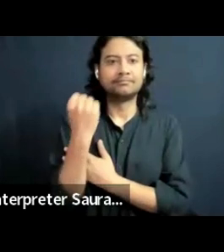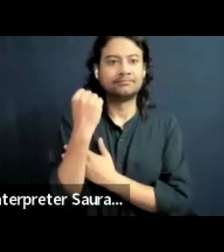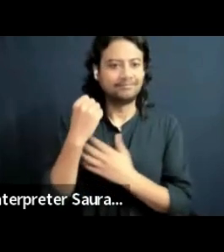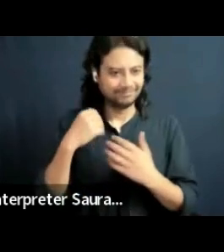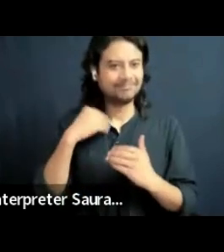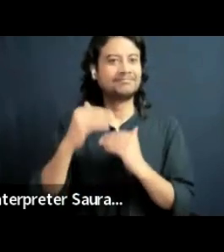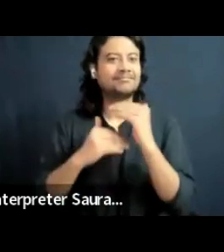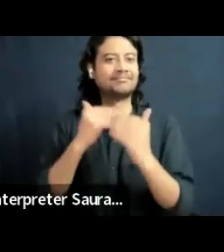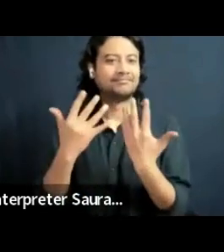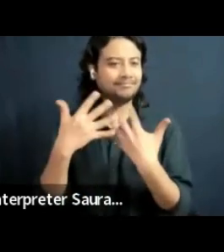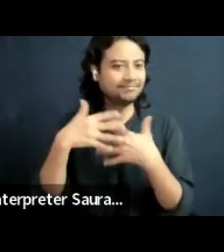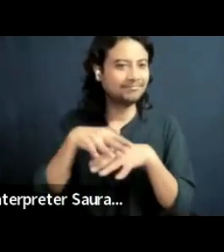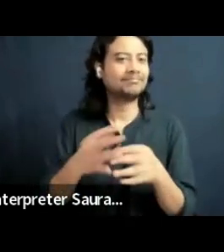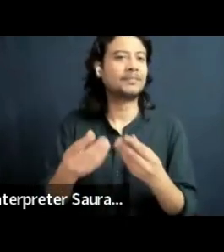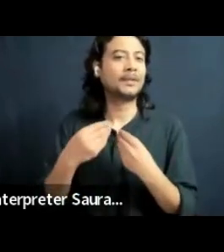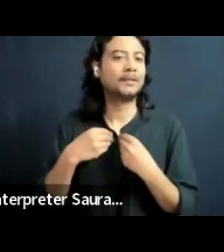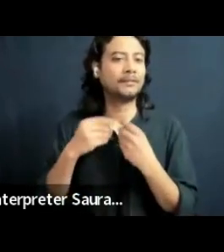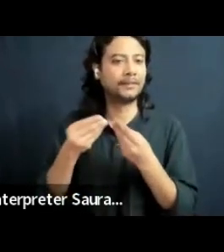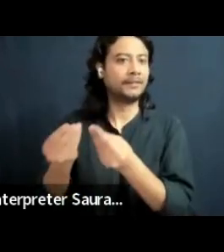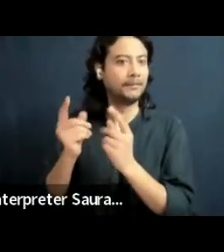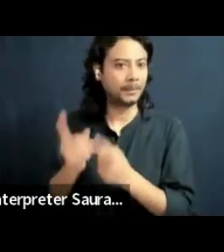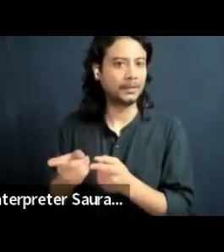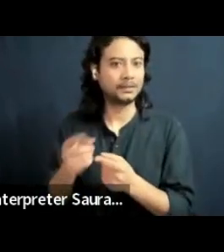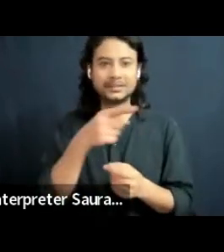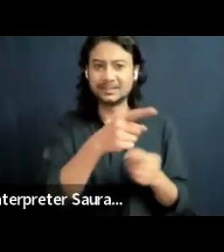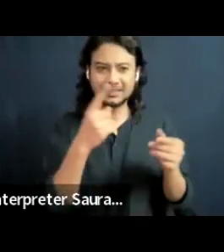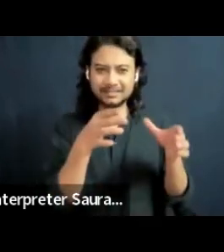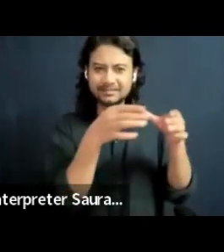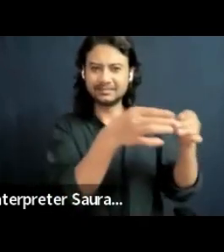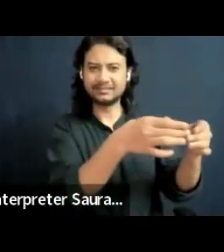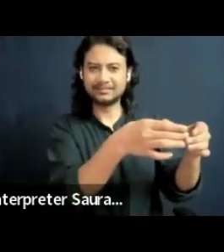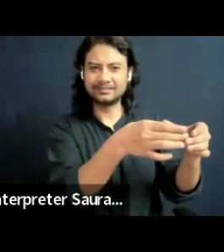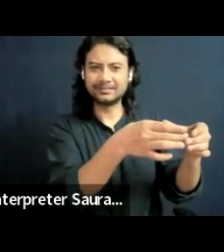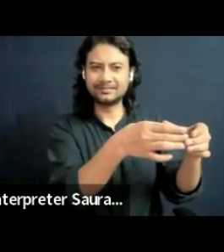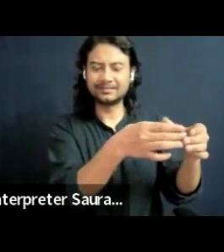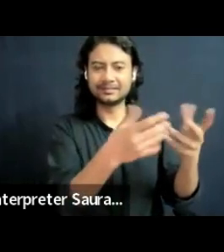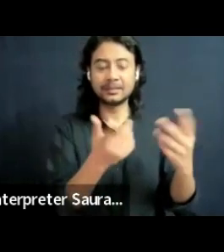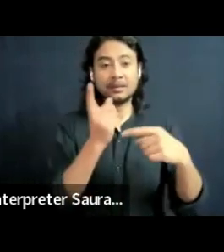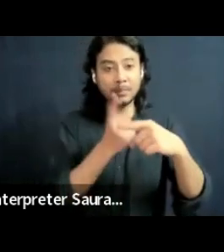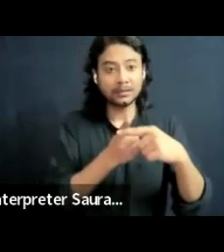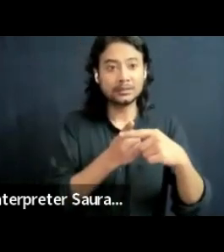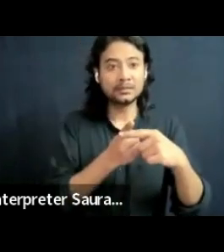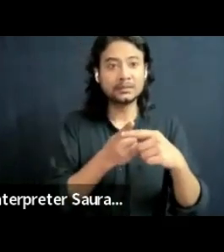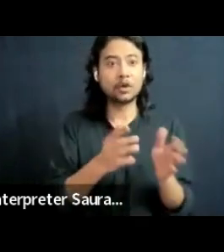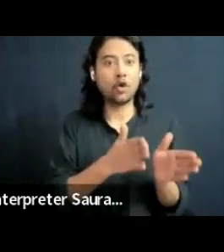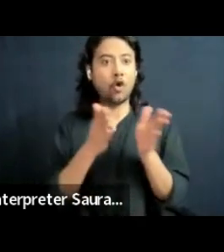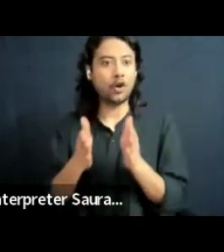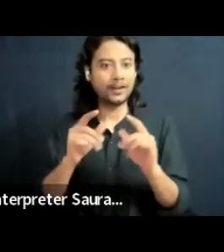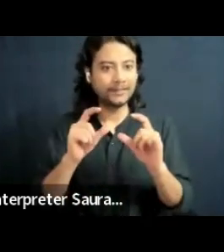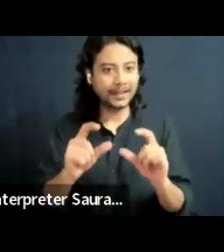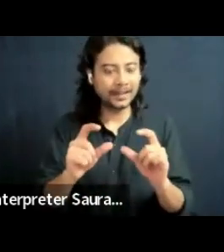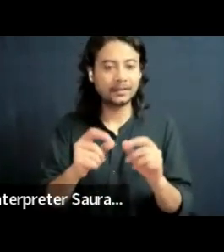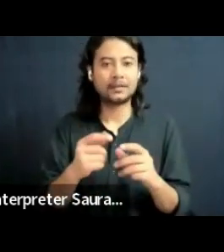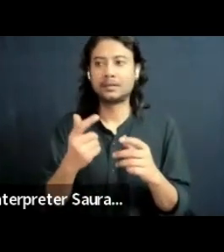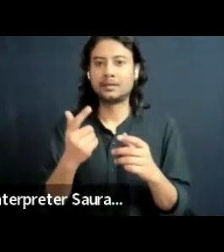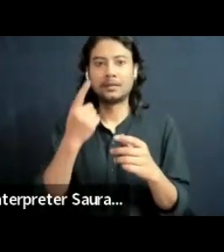important that we look, and now we look carefully at alternative care, we look at adoption, foster care, sponsorship.